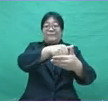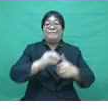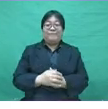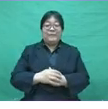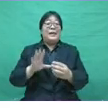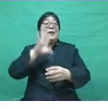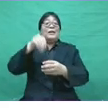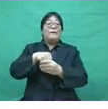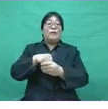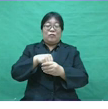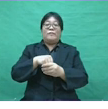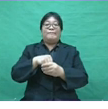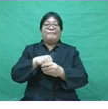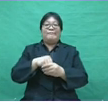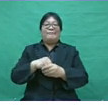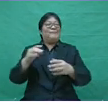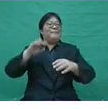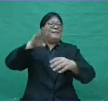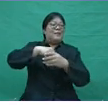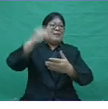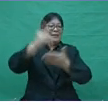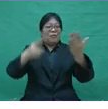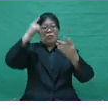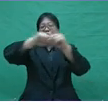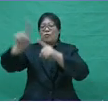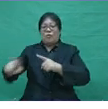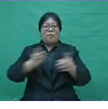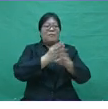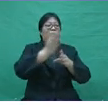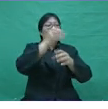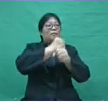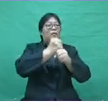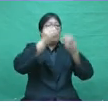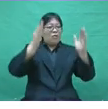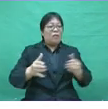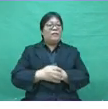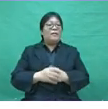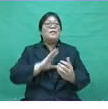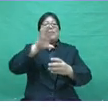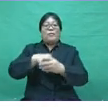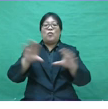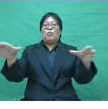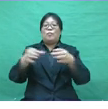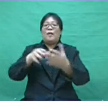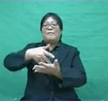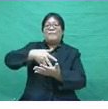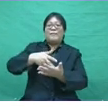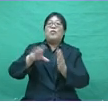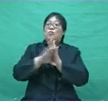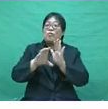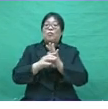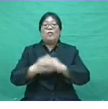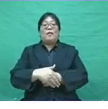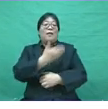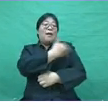inclusive incentive was designed for all categories of job seekers, including vulnerable categories such as